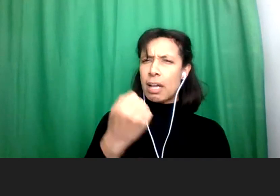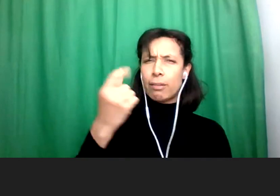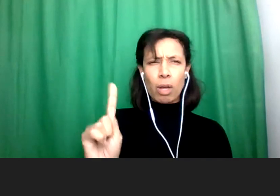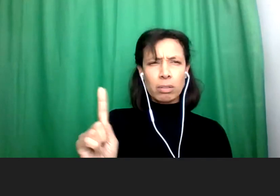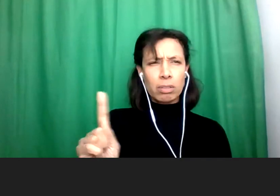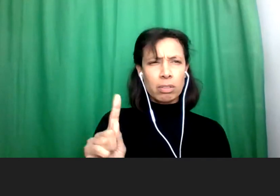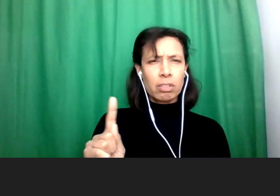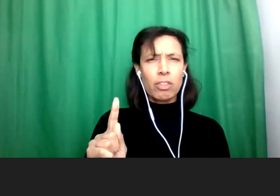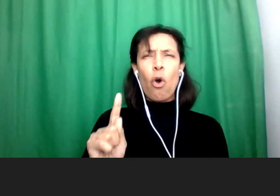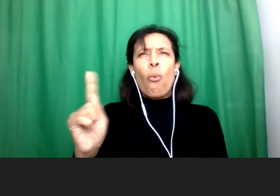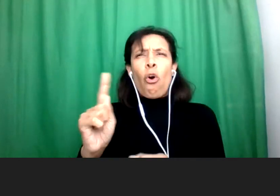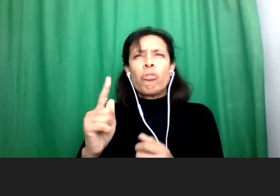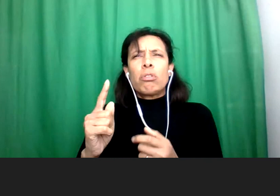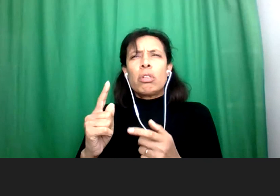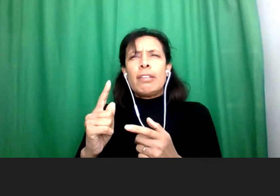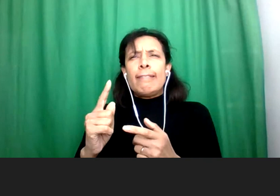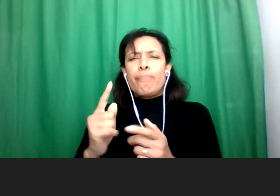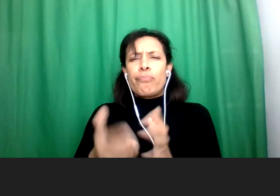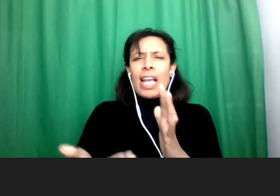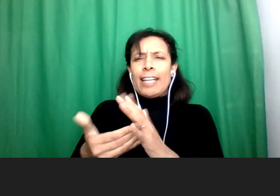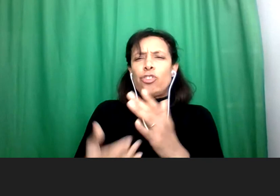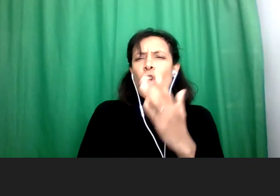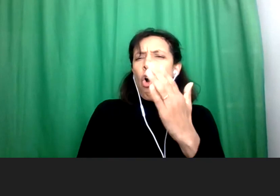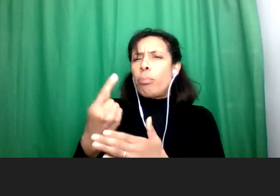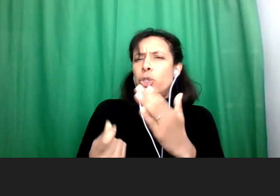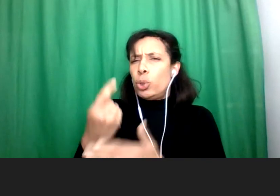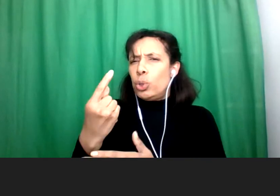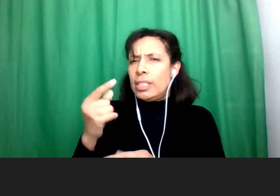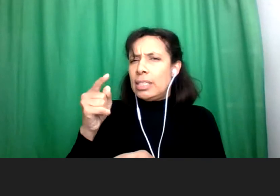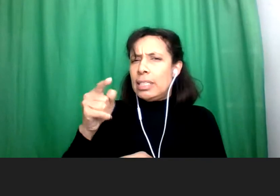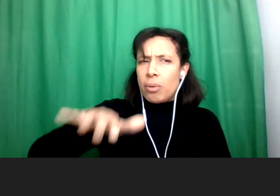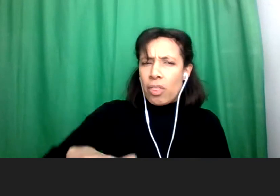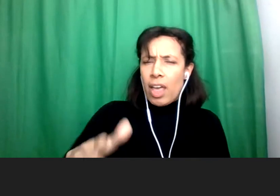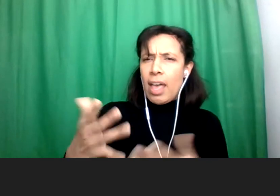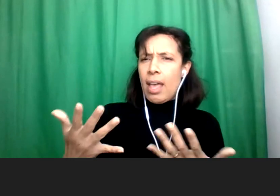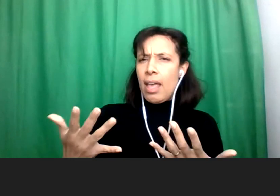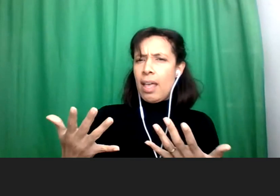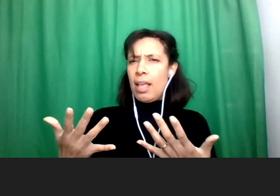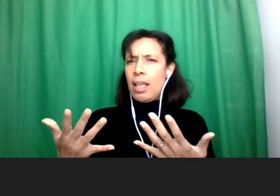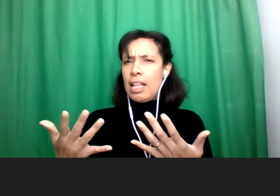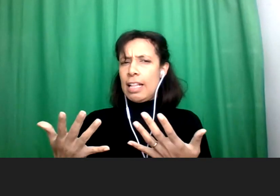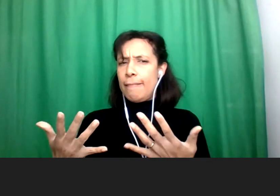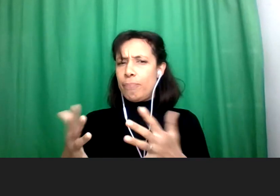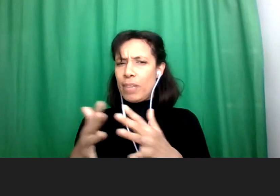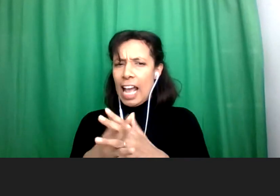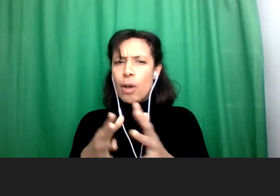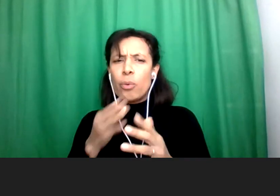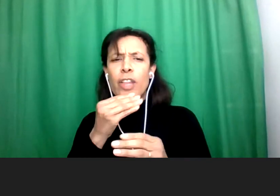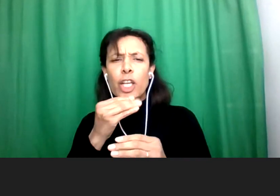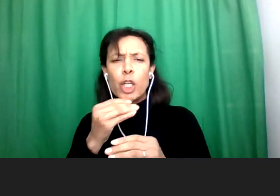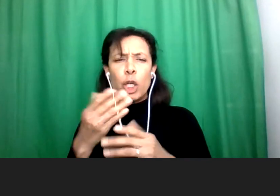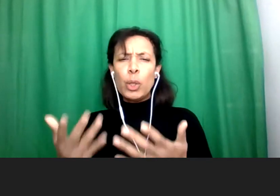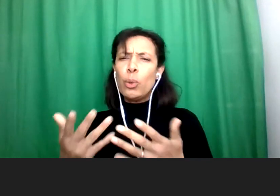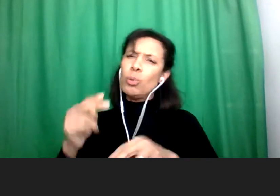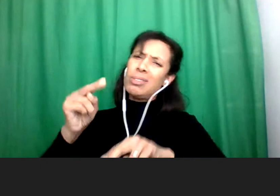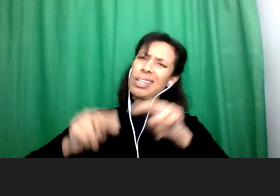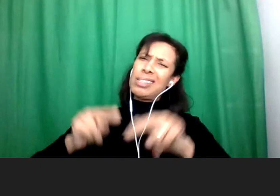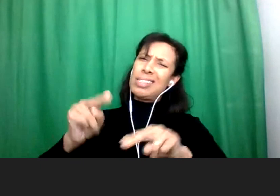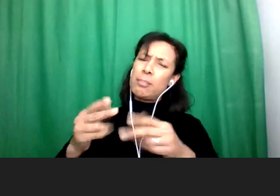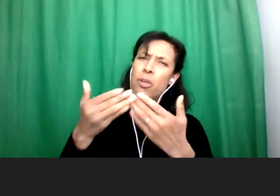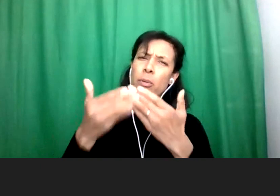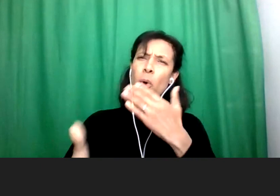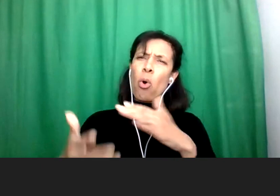to give more effective feedback or to use assessment more effectively in this particular instance? And that effectiveness will